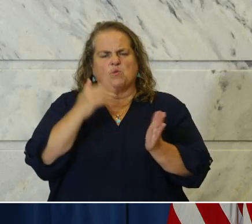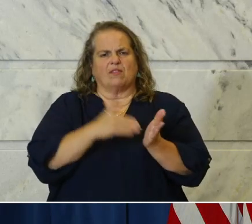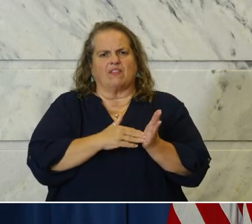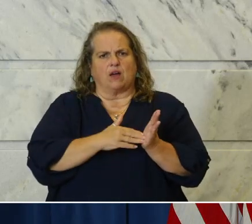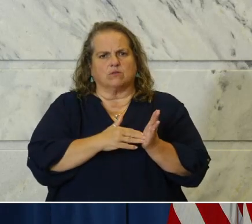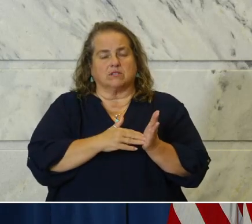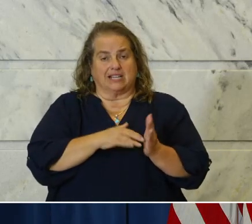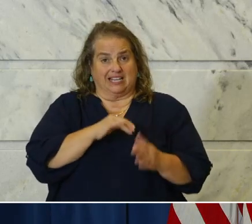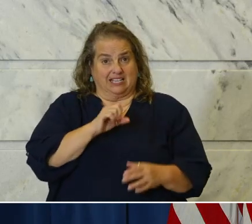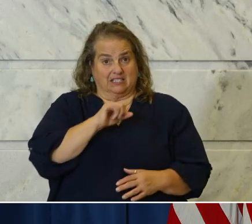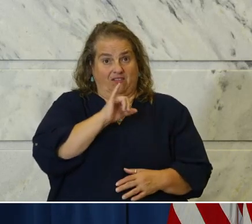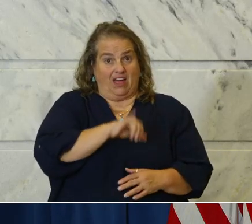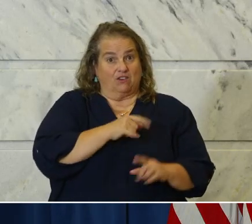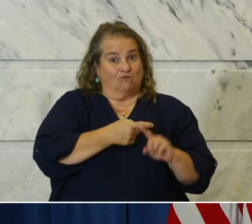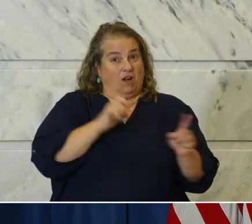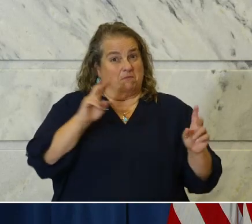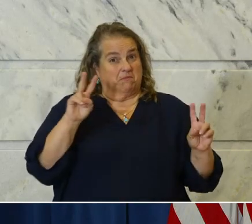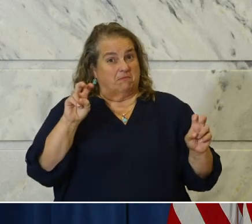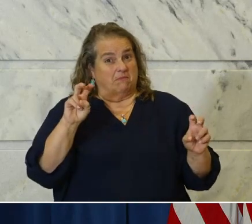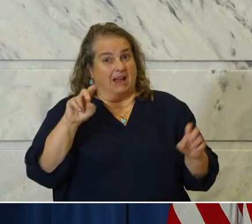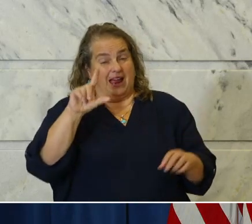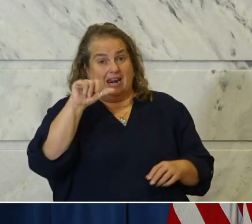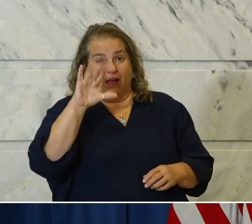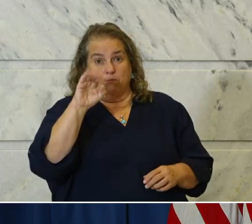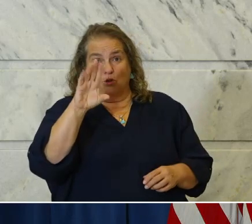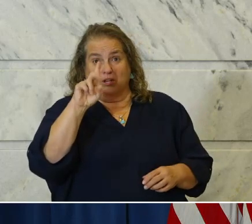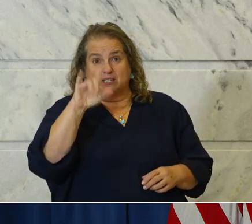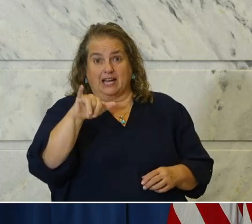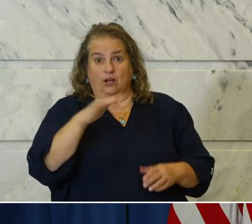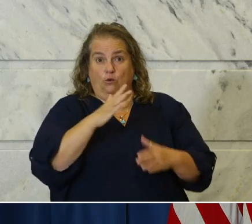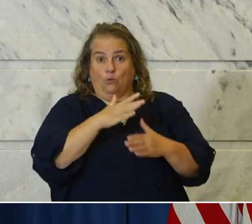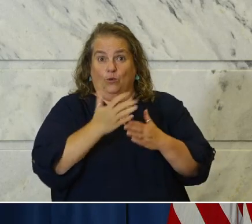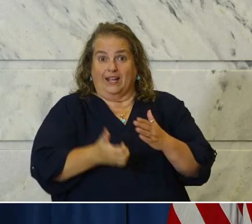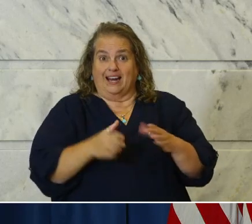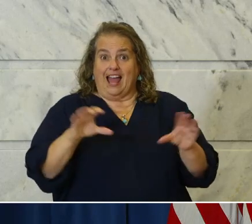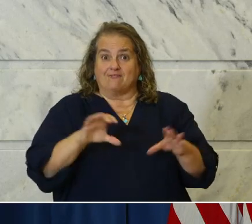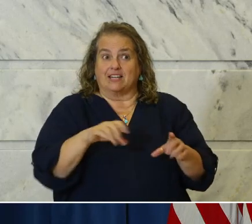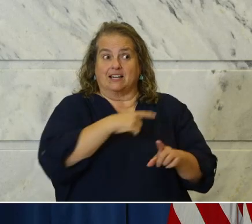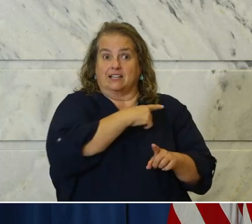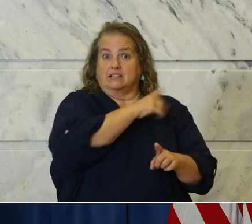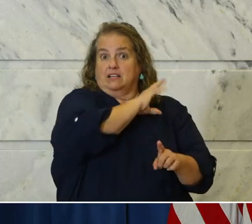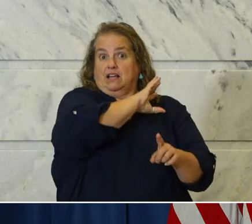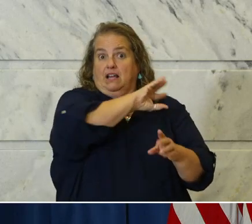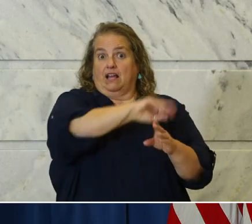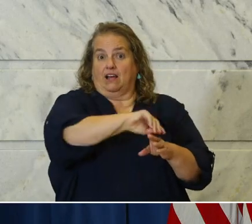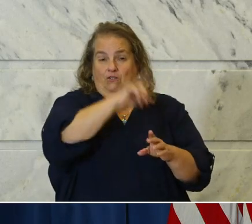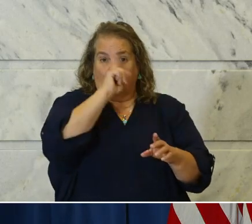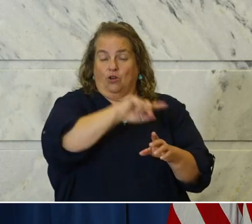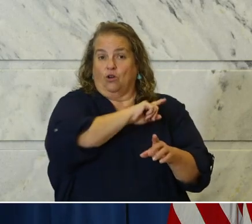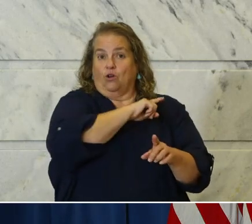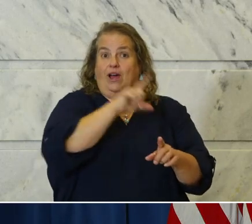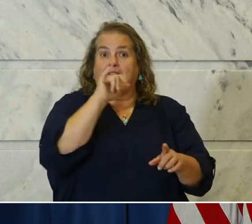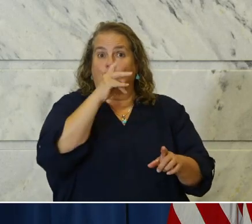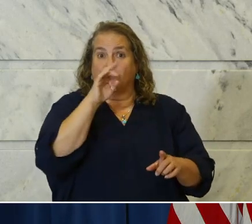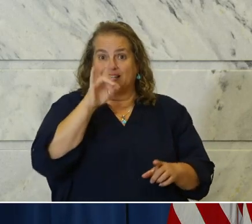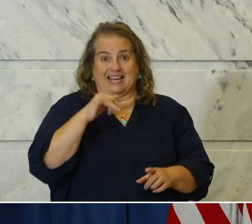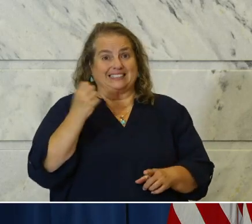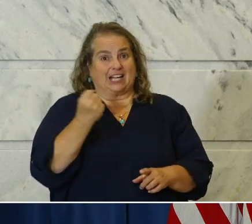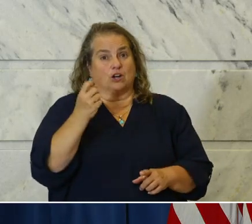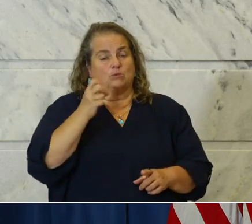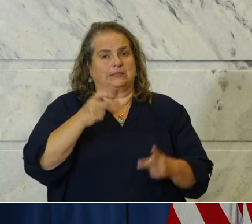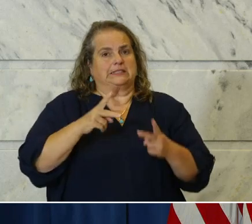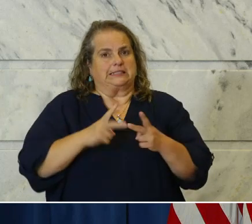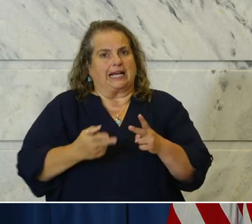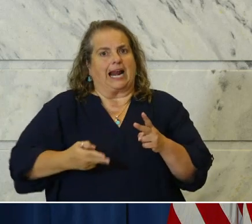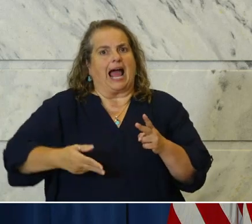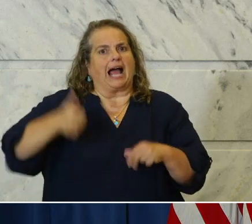from Labor Day weekend activities? So the question is, especially based on Saturday, where we had our second highest